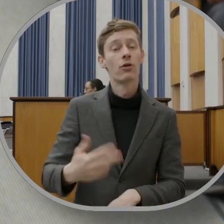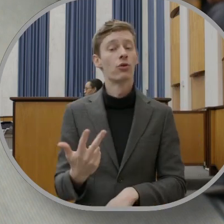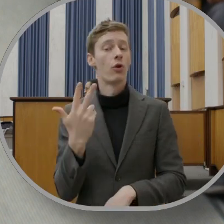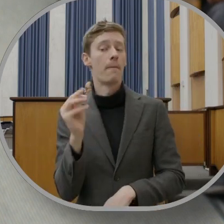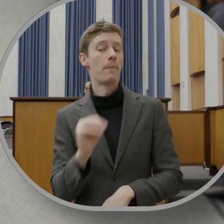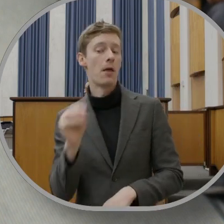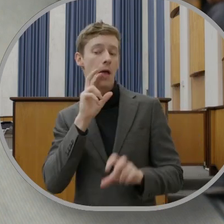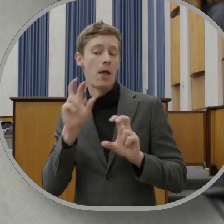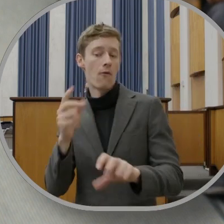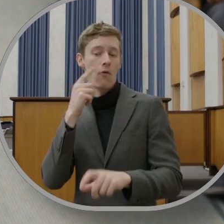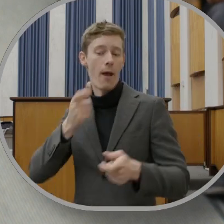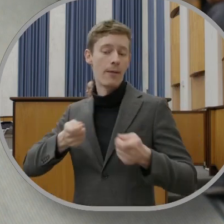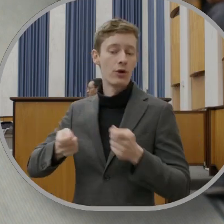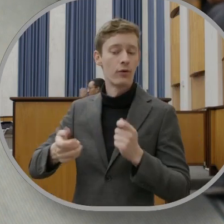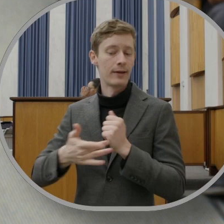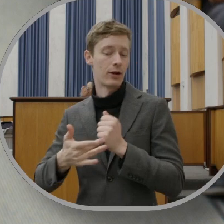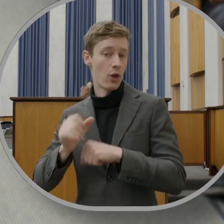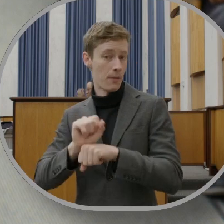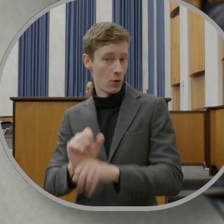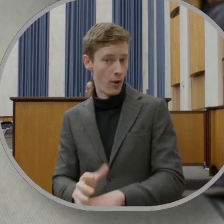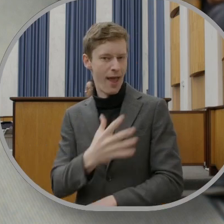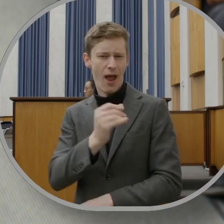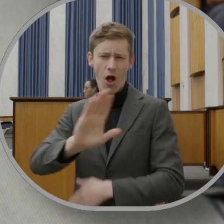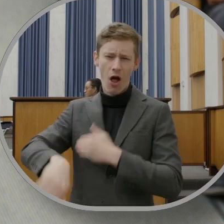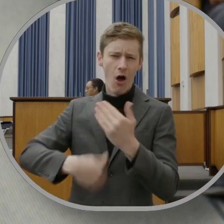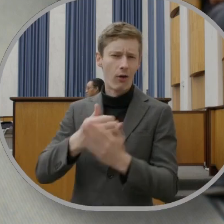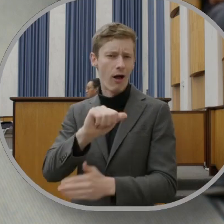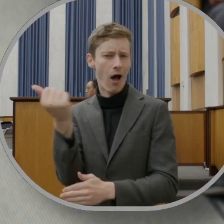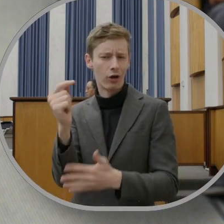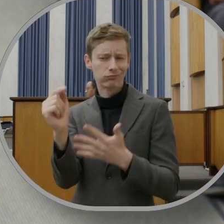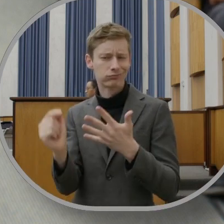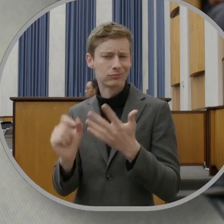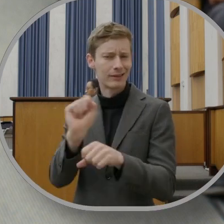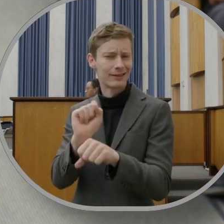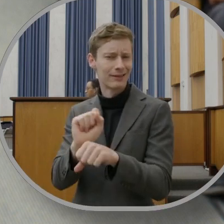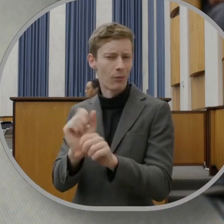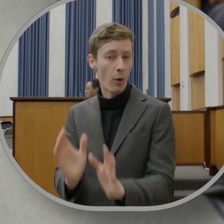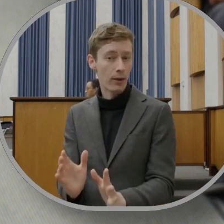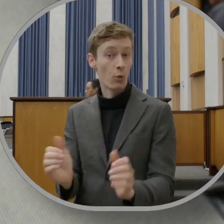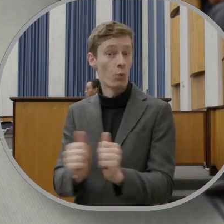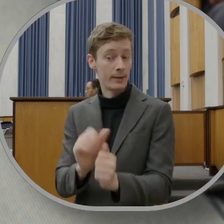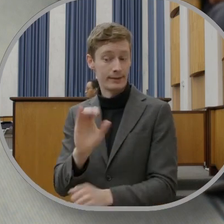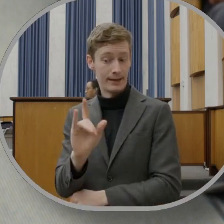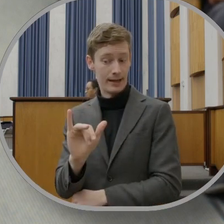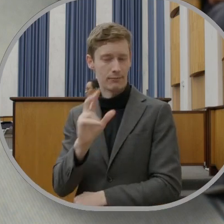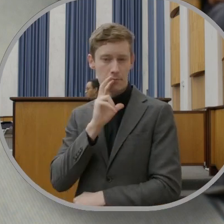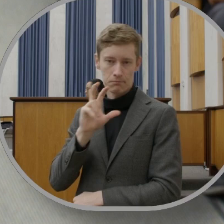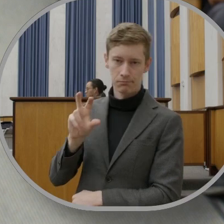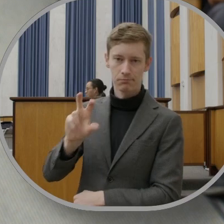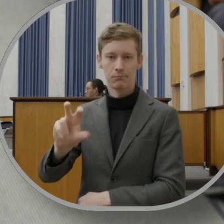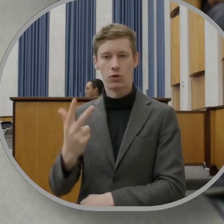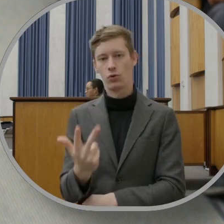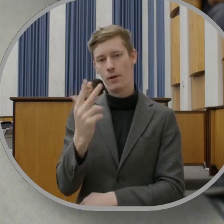administrative and technical employees. And for all other city employees, we are allocating $3 million to